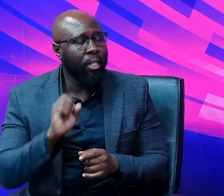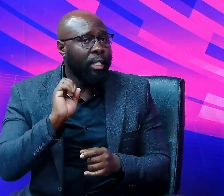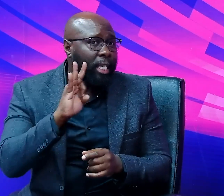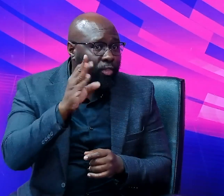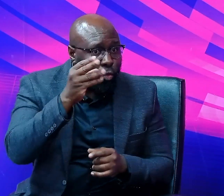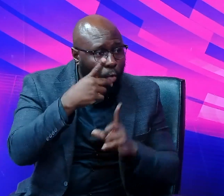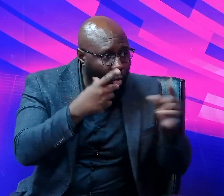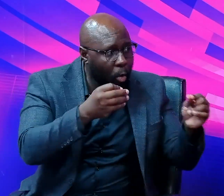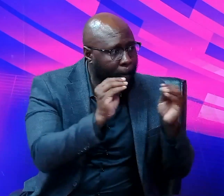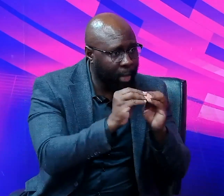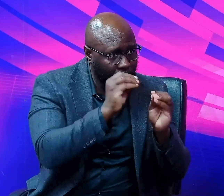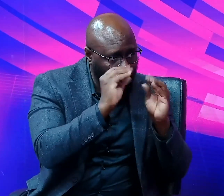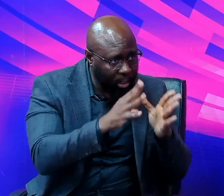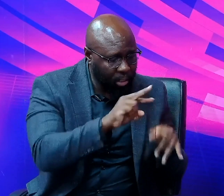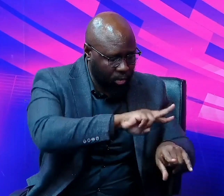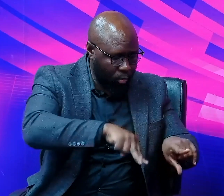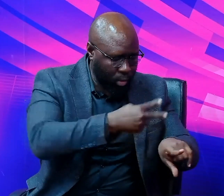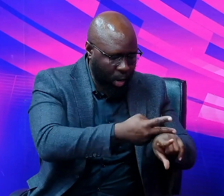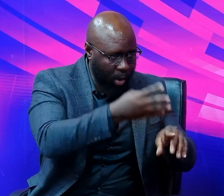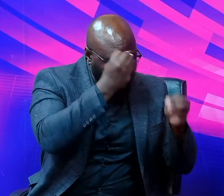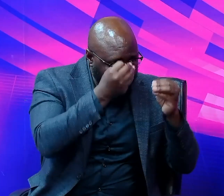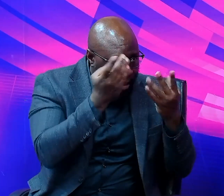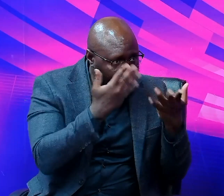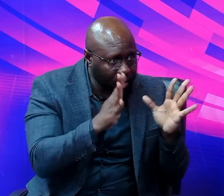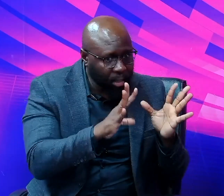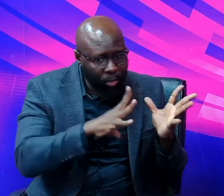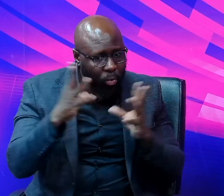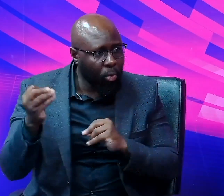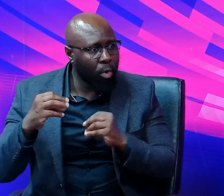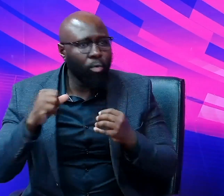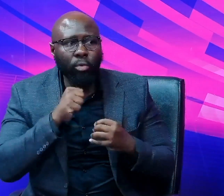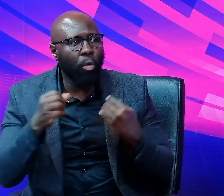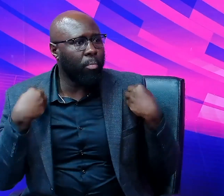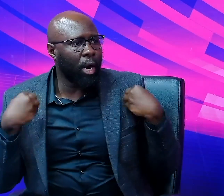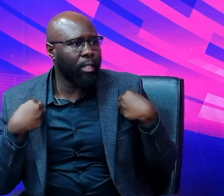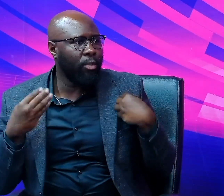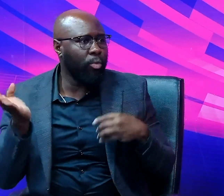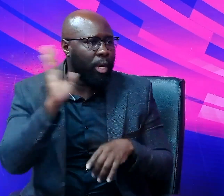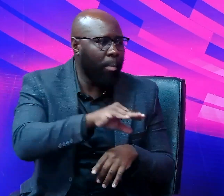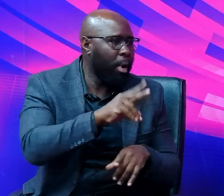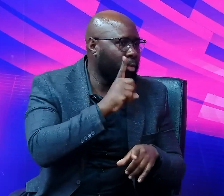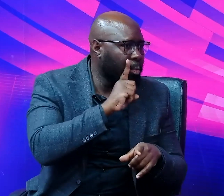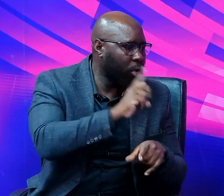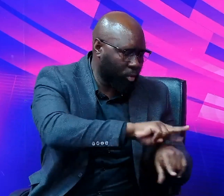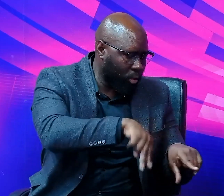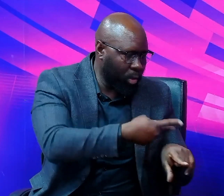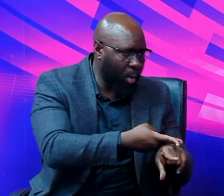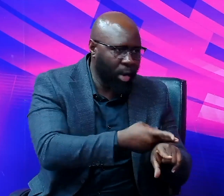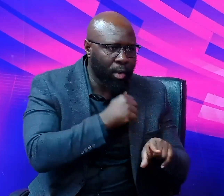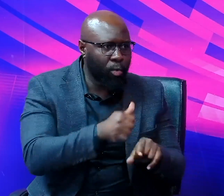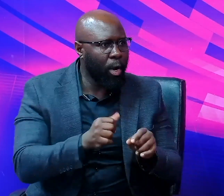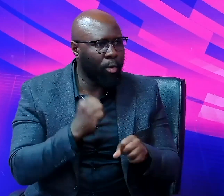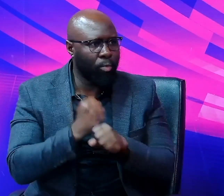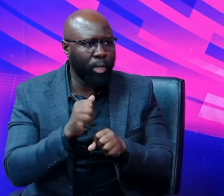sign language is a language like any other language. If you go and meet a teacher for 2 hours, you learn the language. Then you don't practice it. When you come